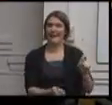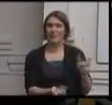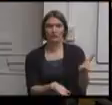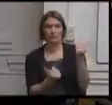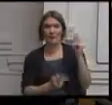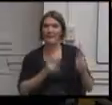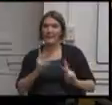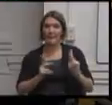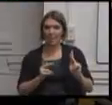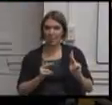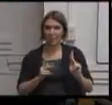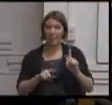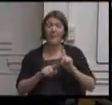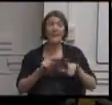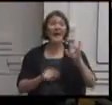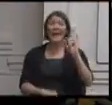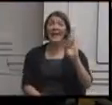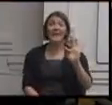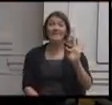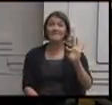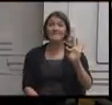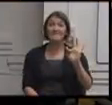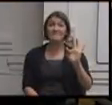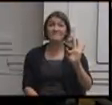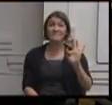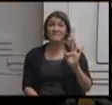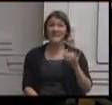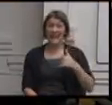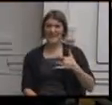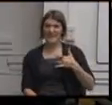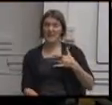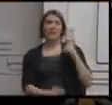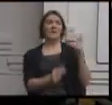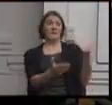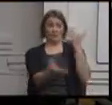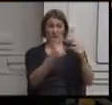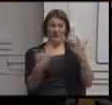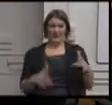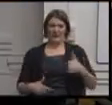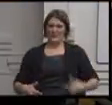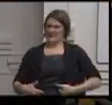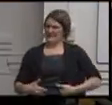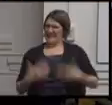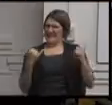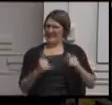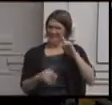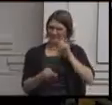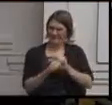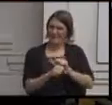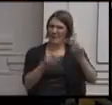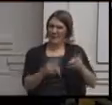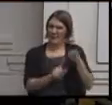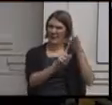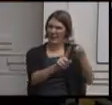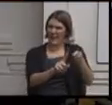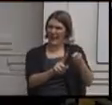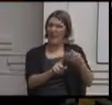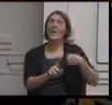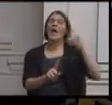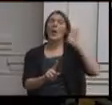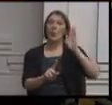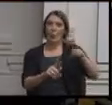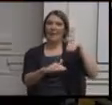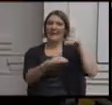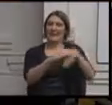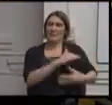If they're told or for any reason believe that someone's still inside the building, They'll stretch a hose line for self-protection and for